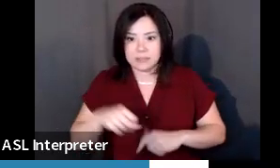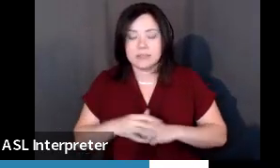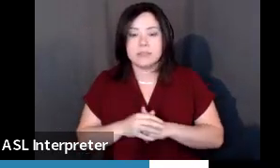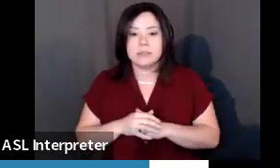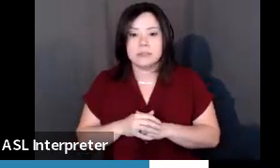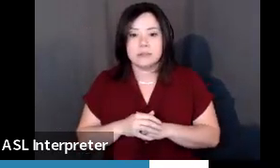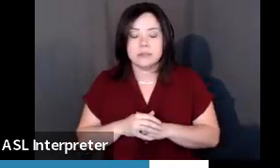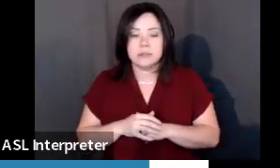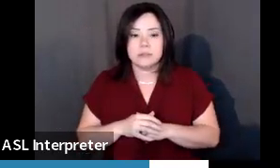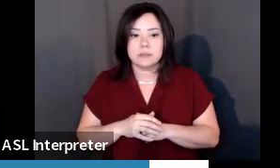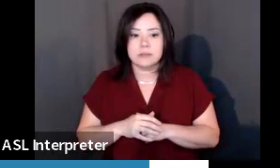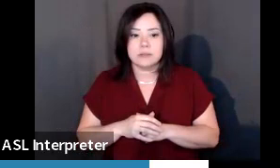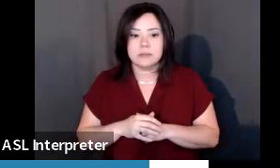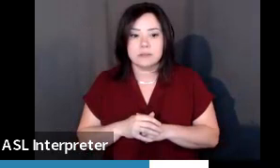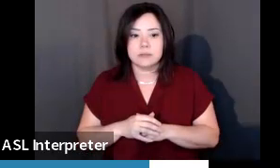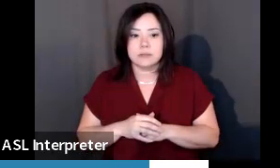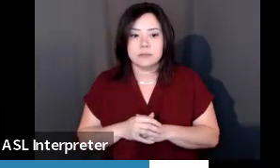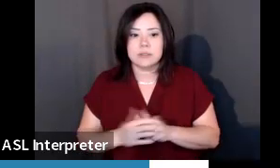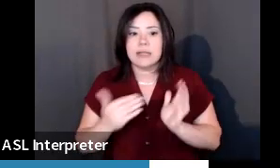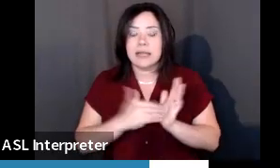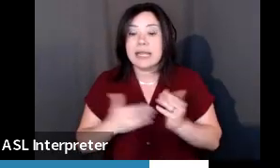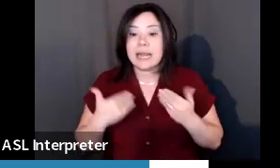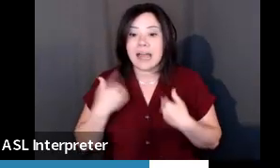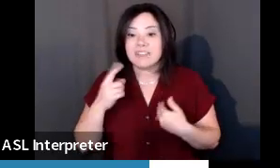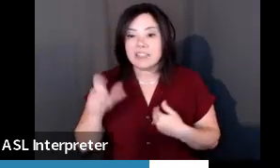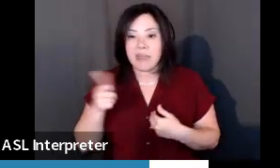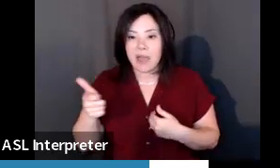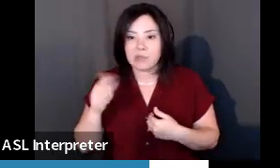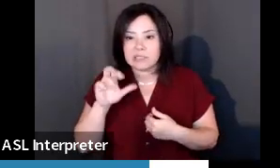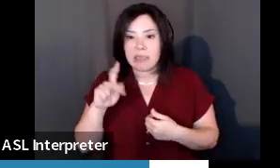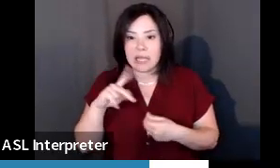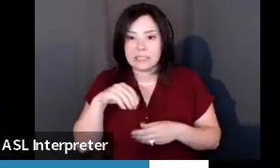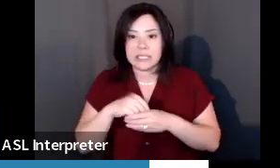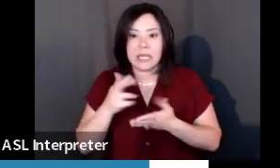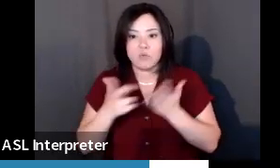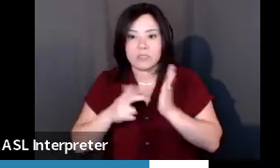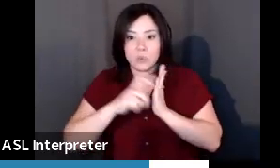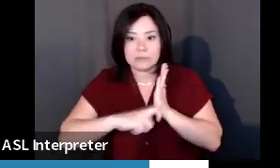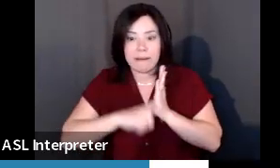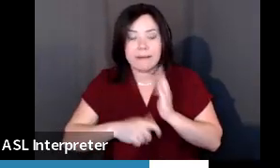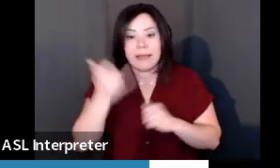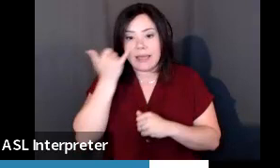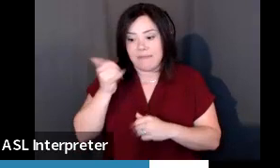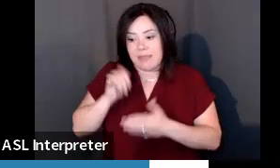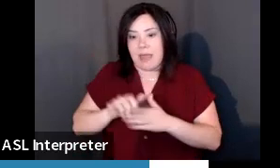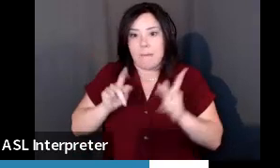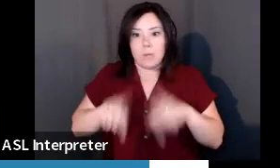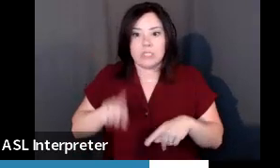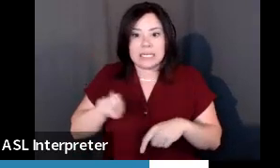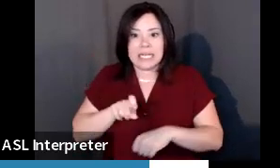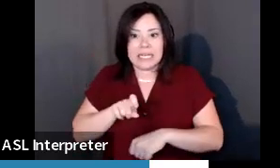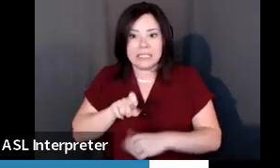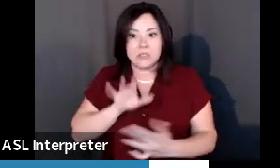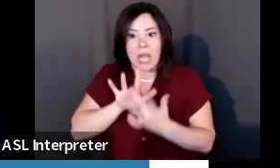if you, again, I have something else linked in the resource guide. If that person needs to get a hold of you more quickly